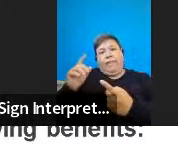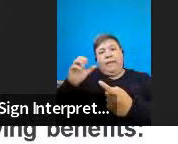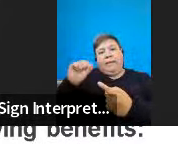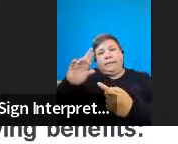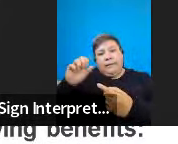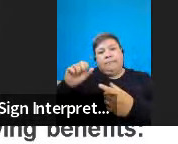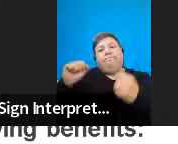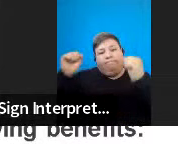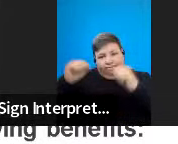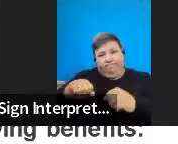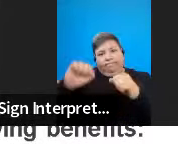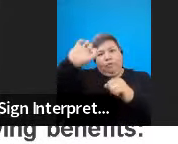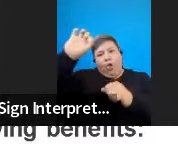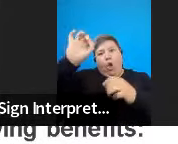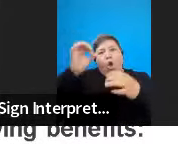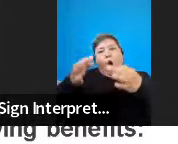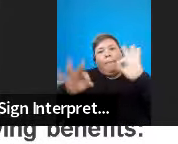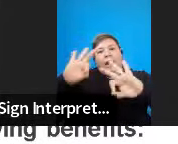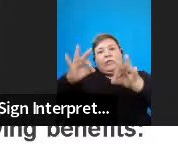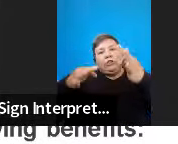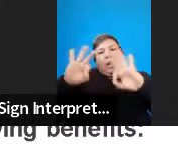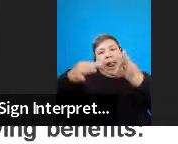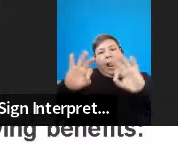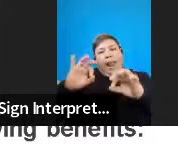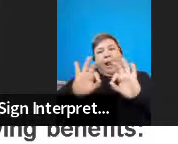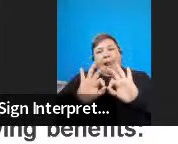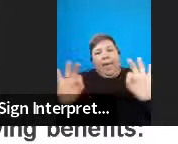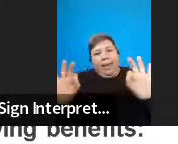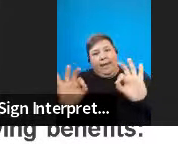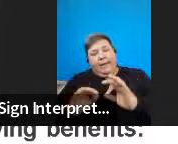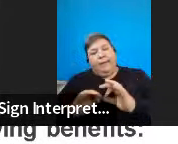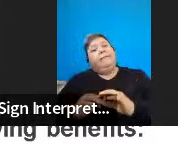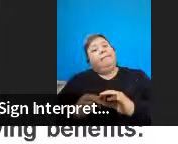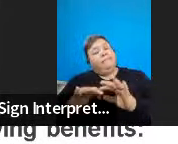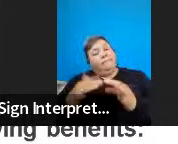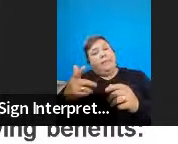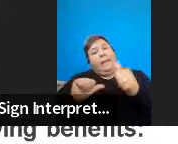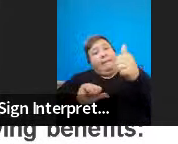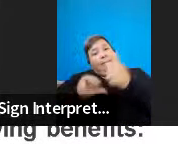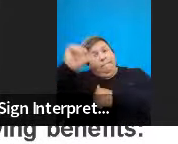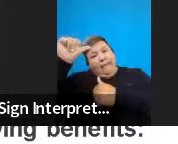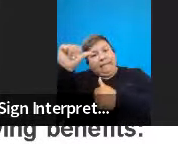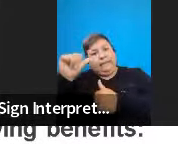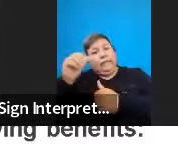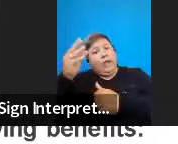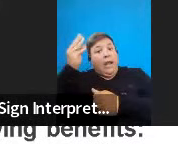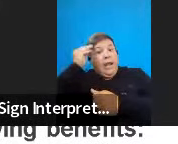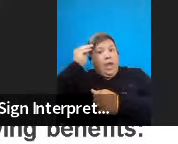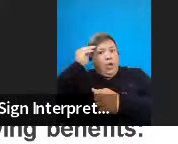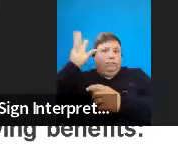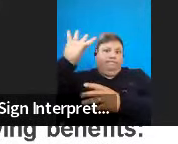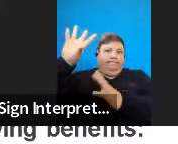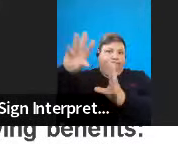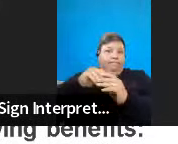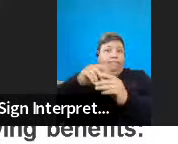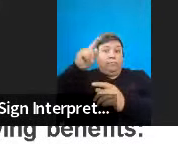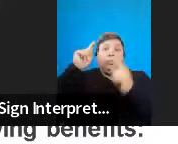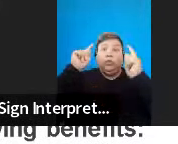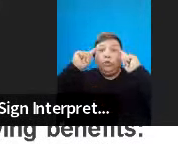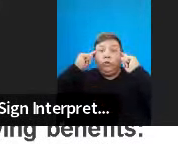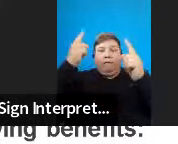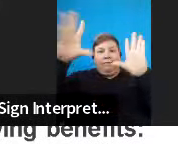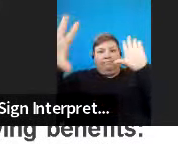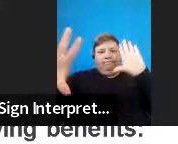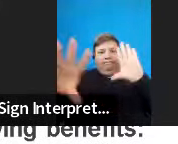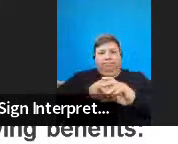this agreement that we have already. So this is one of the best news that we've had, and China was the first country that we've signed